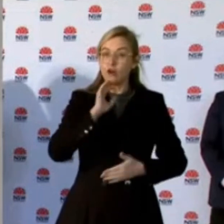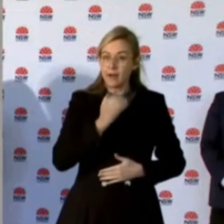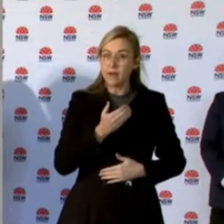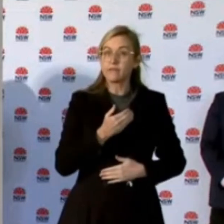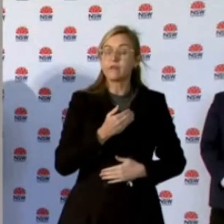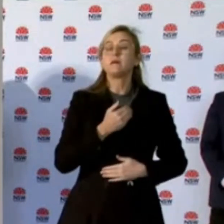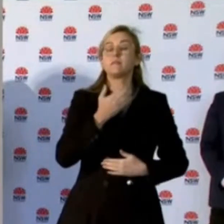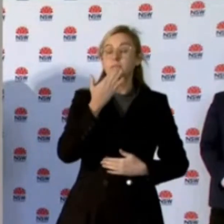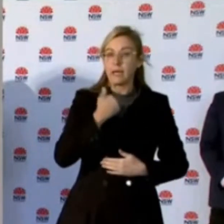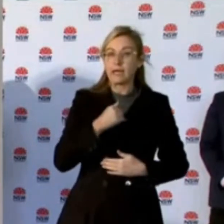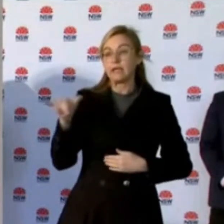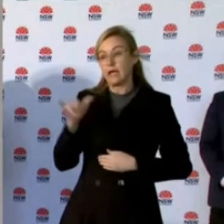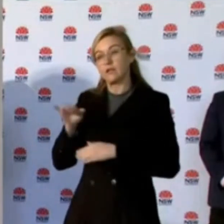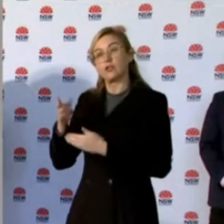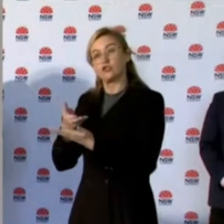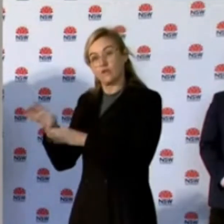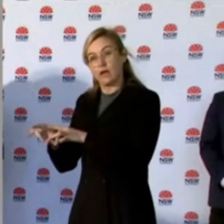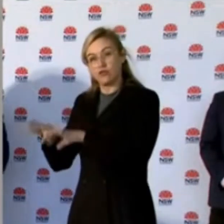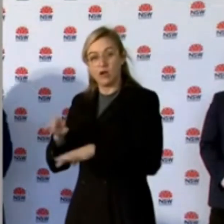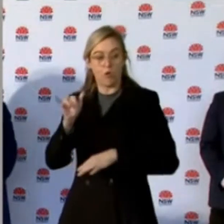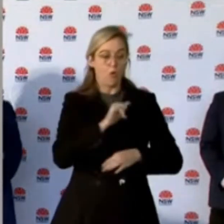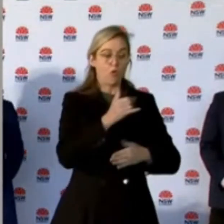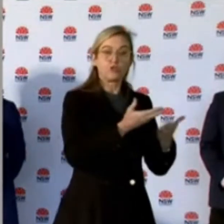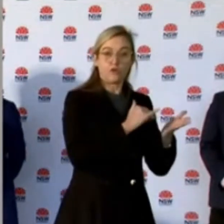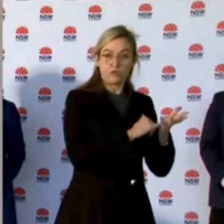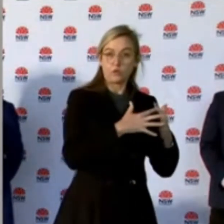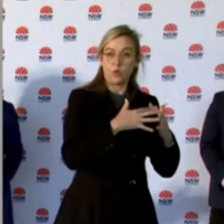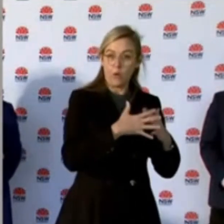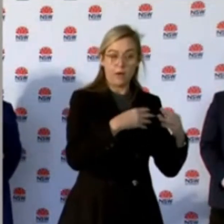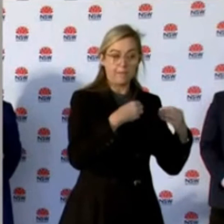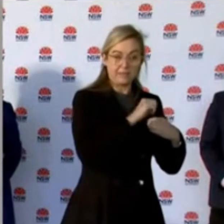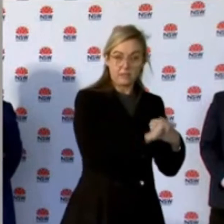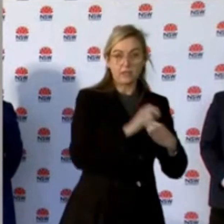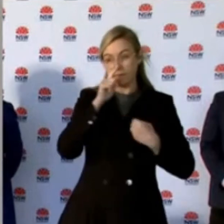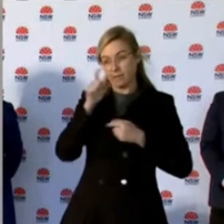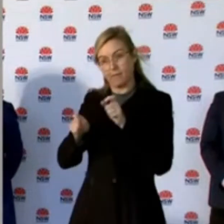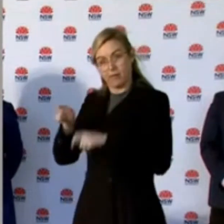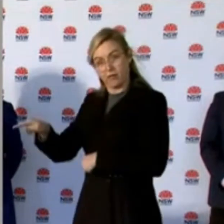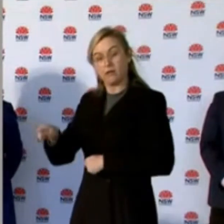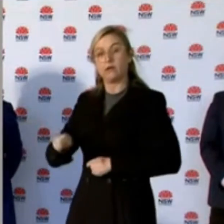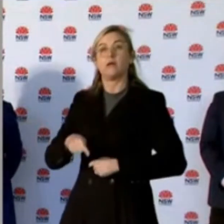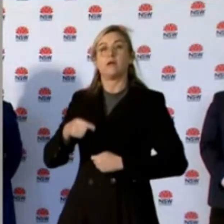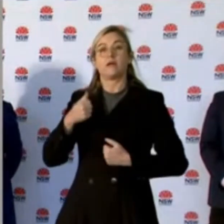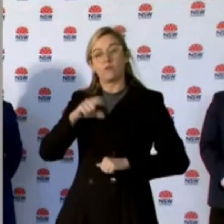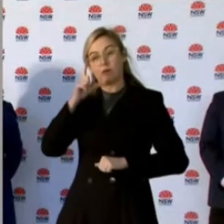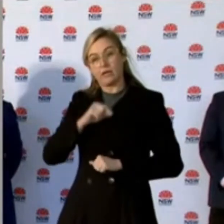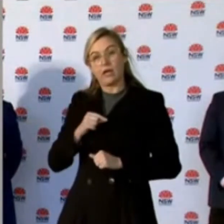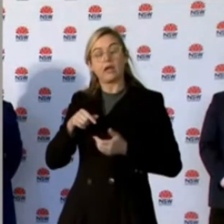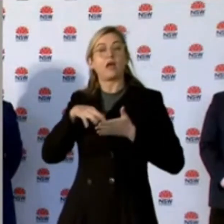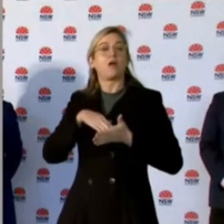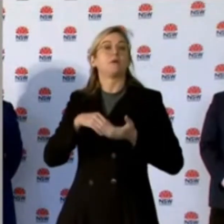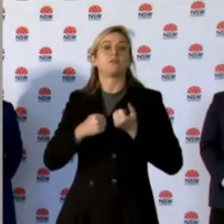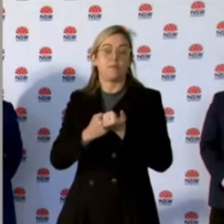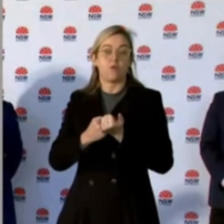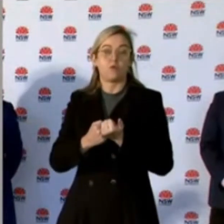are always challenges, as I said, and you can't always be precise and provide certainty every single day during a pandemic.